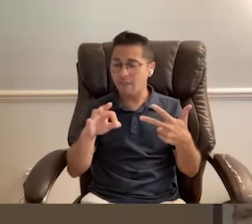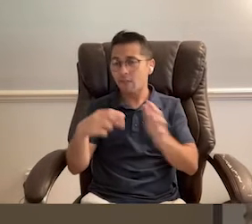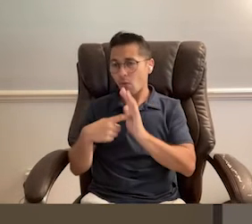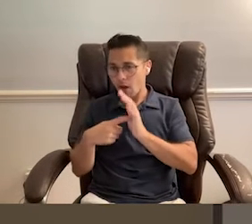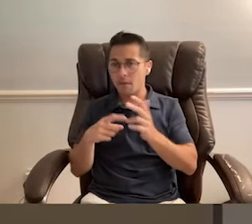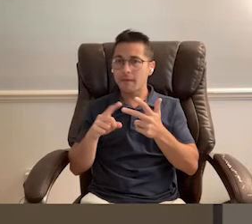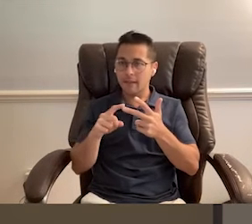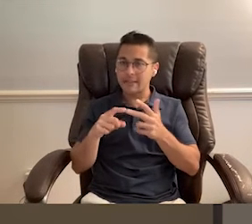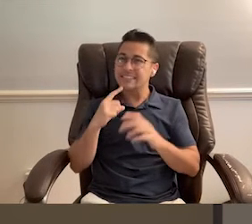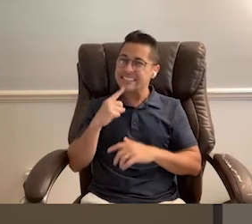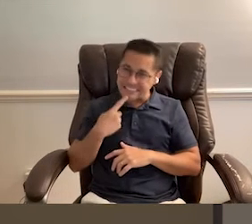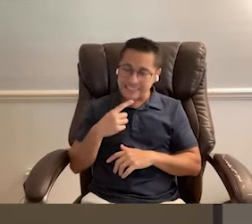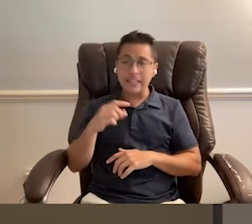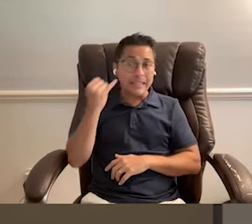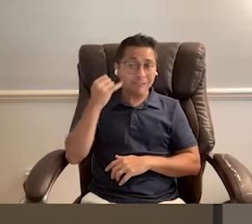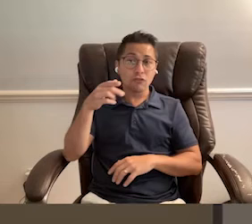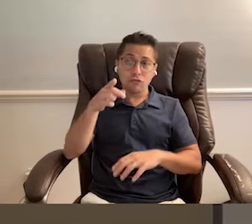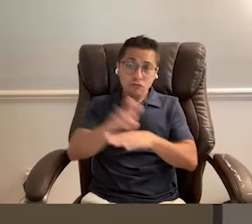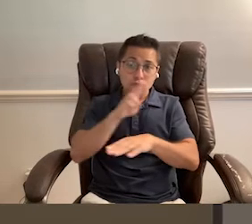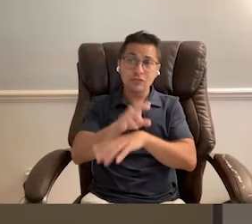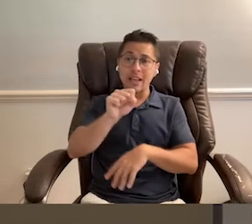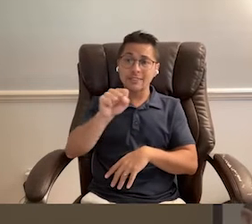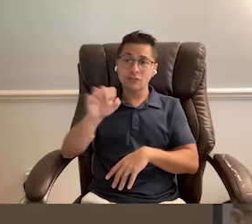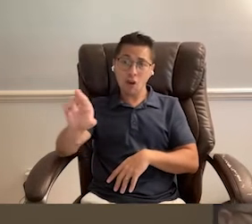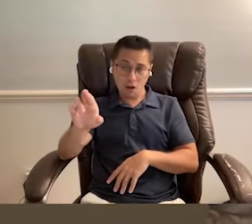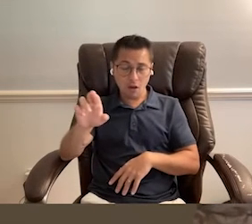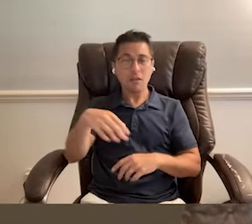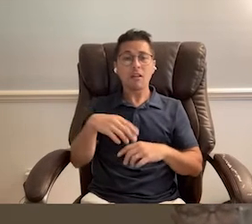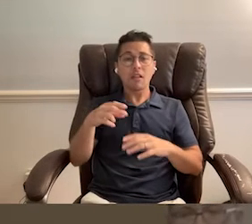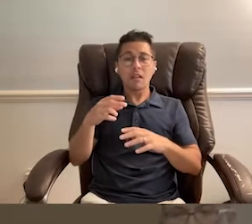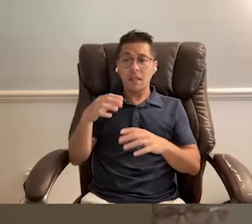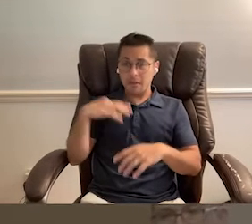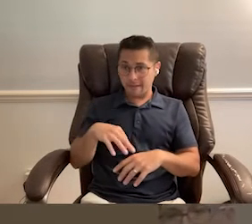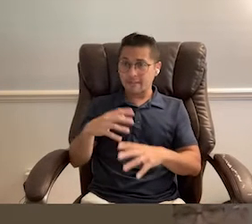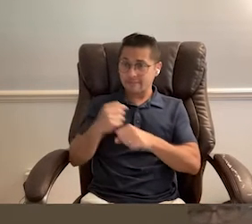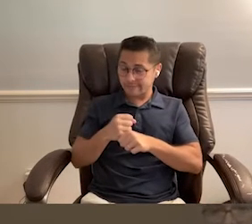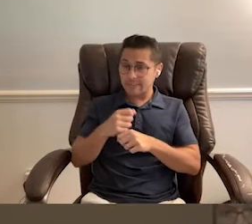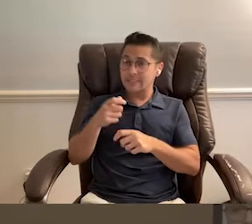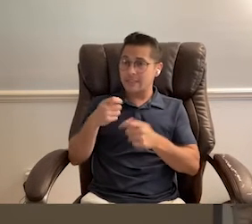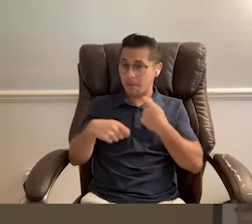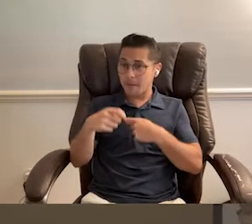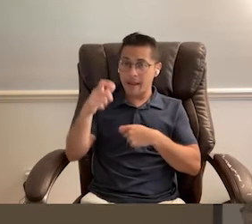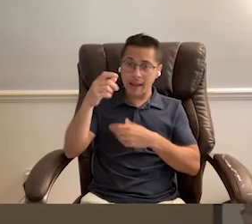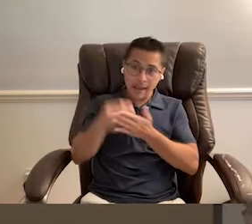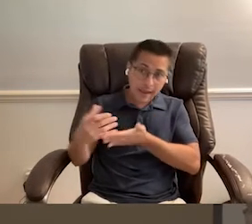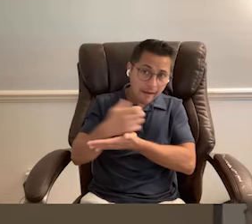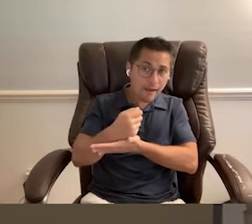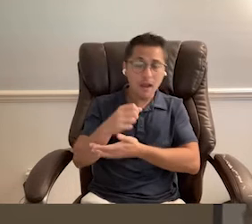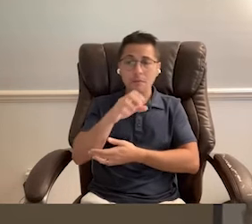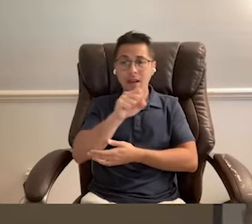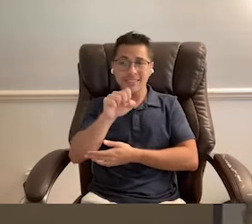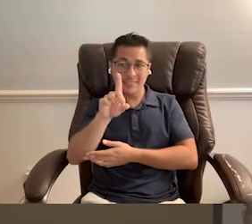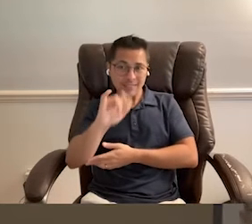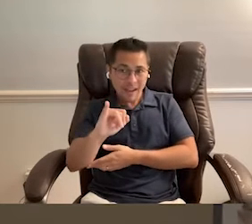on SSI or the beneficiary is on or receiving supplemental security income or Social Security disability, that's that earned benefit,